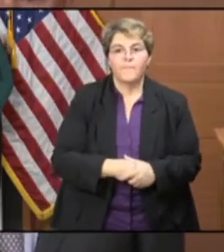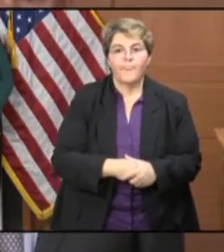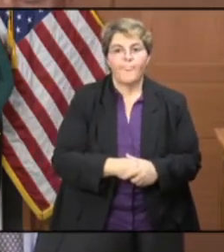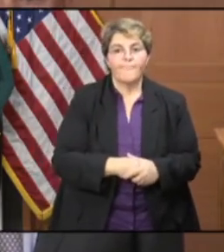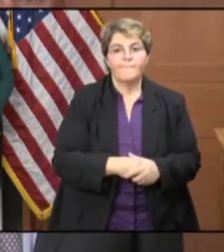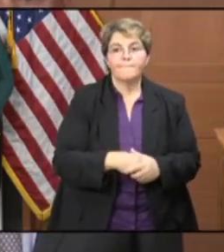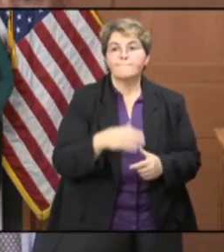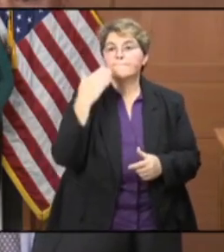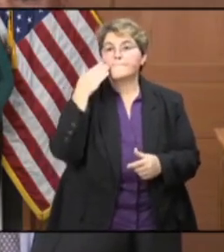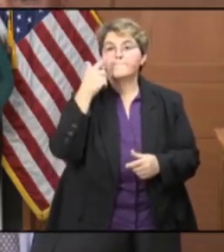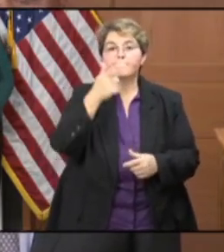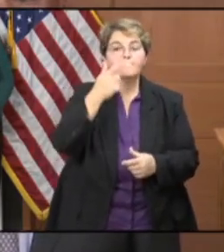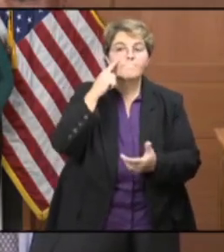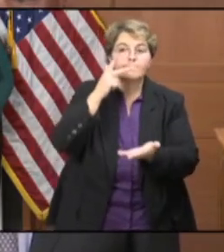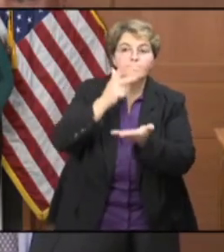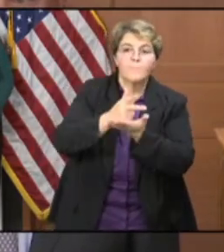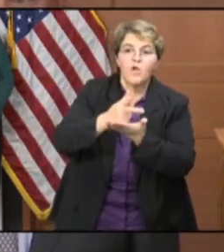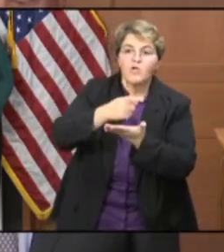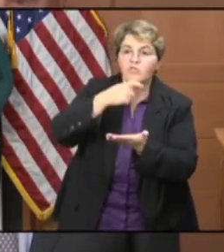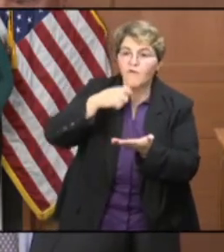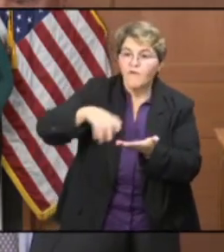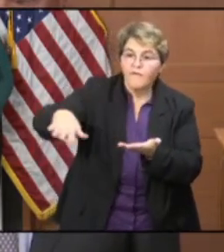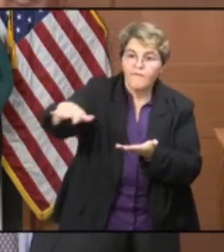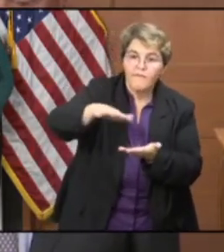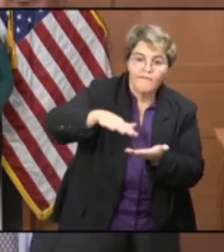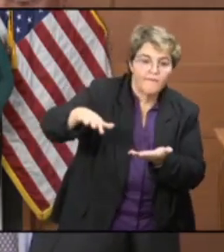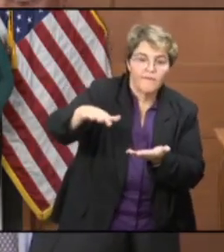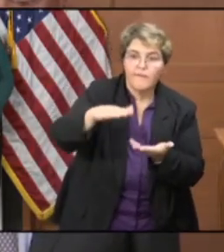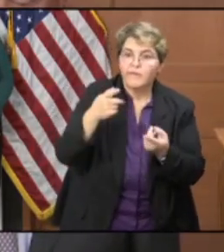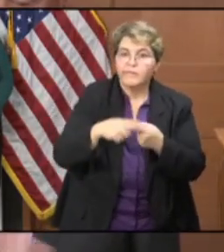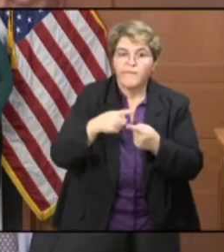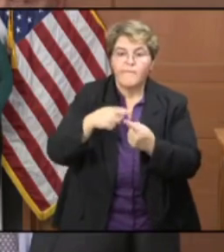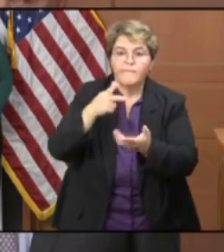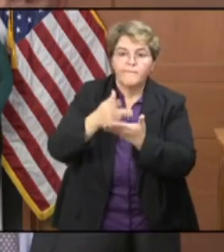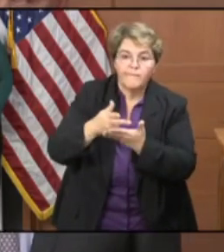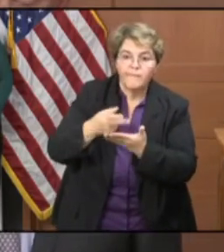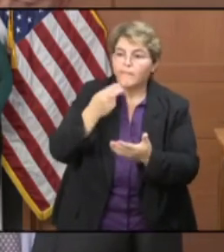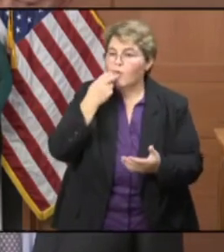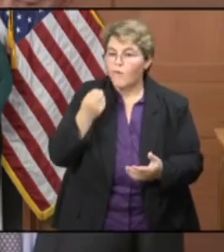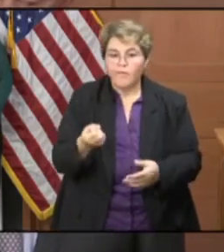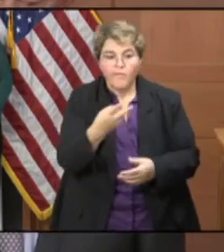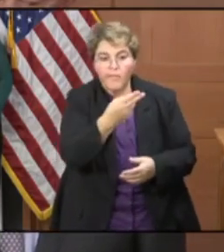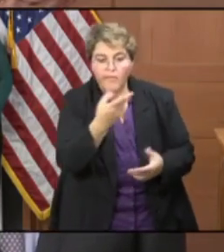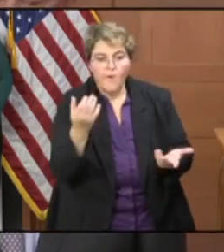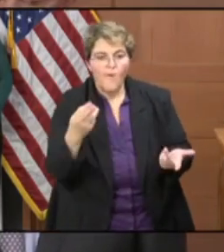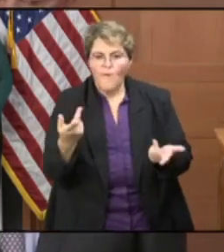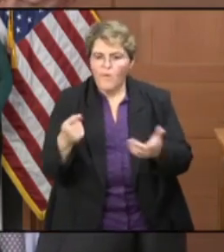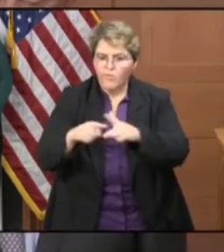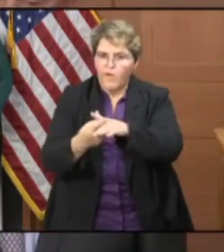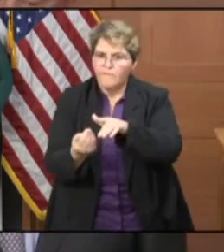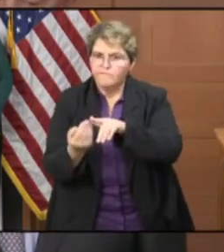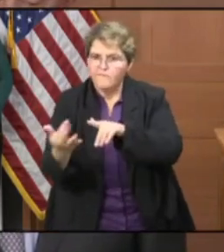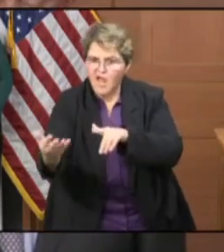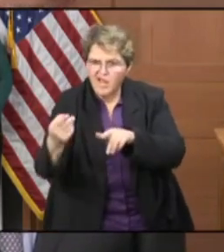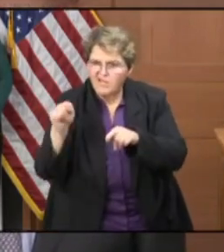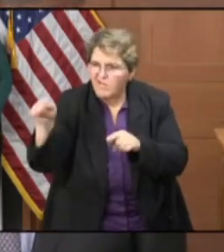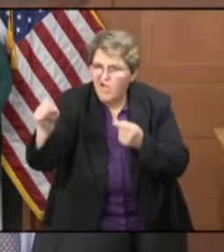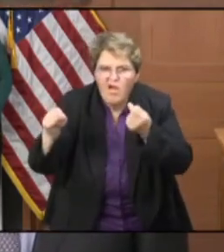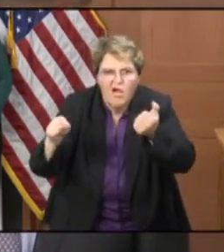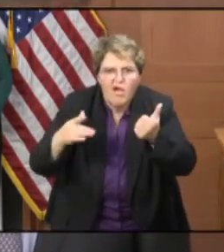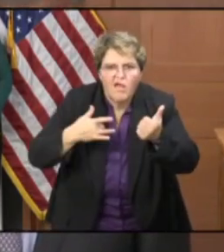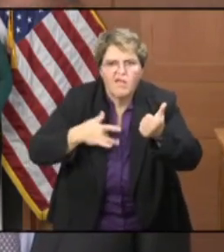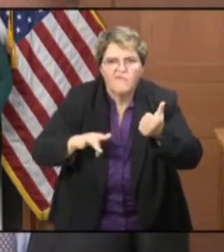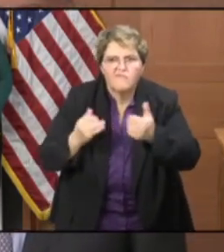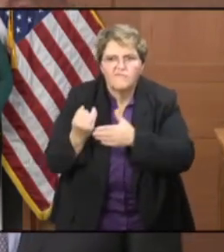something that could start a fire. Flicking that cigarette butt out the window as you're driving by could start a fire. If you are driving an ATV